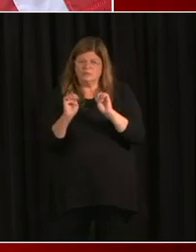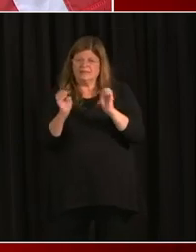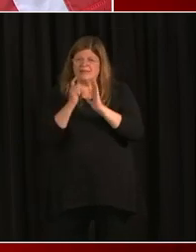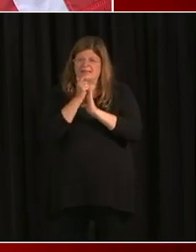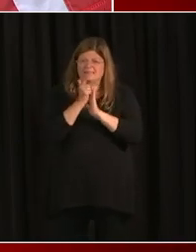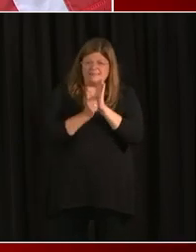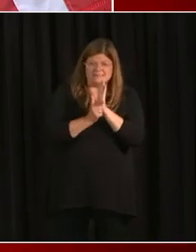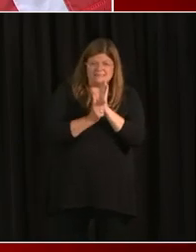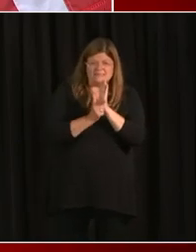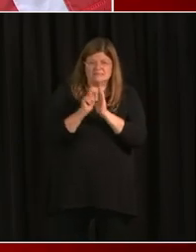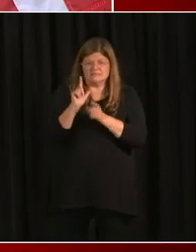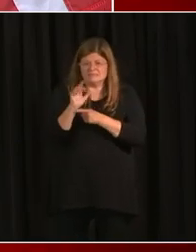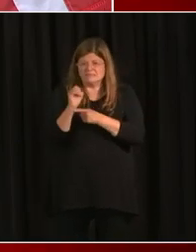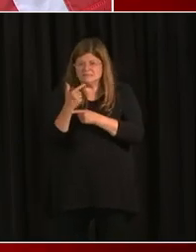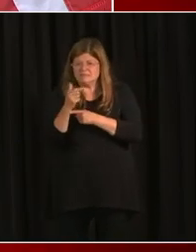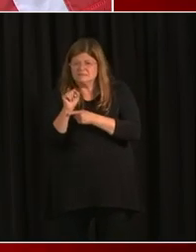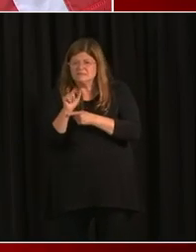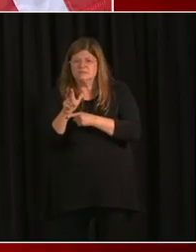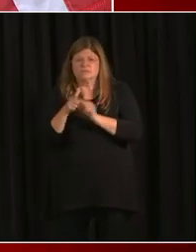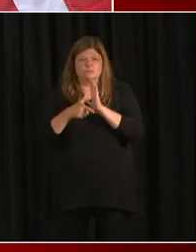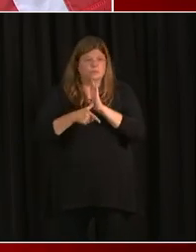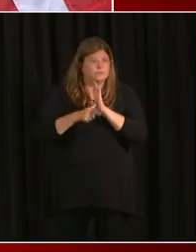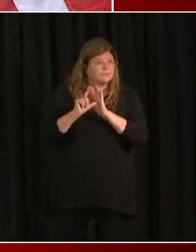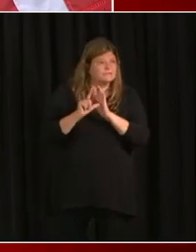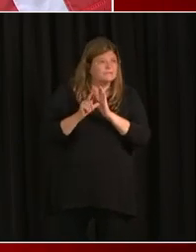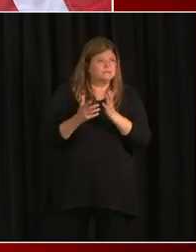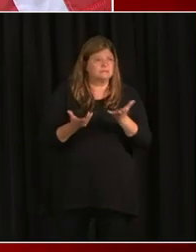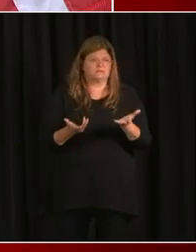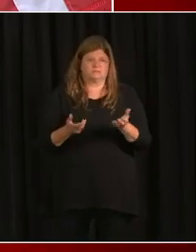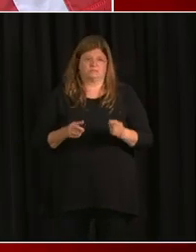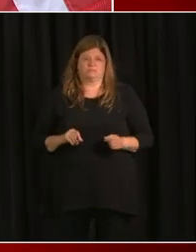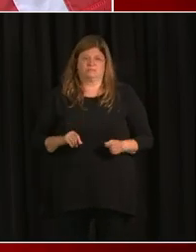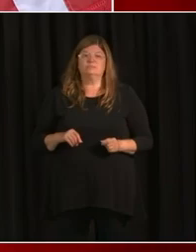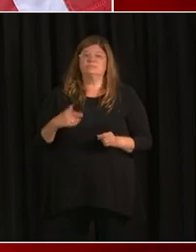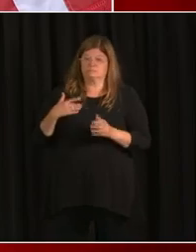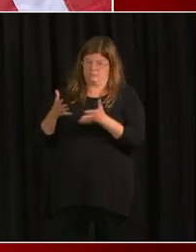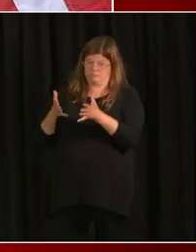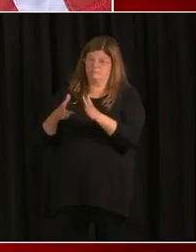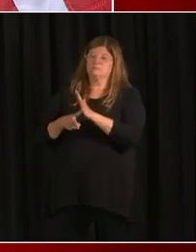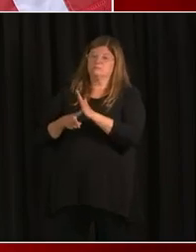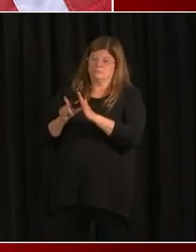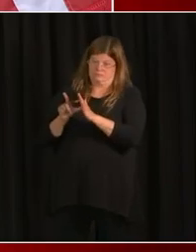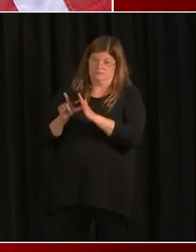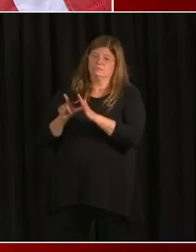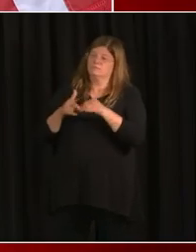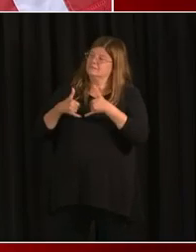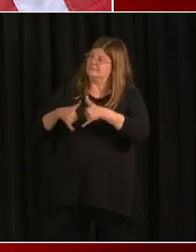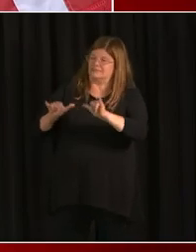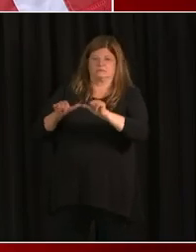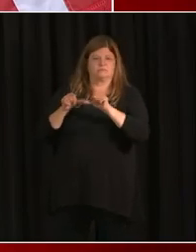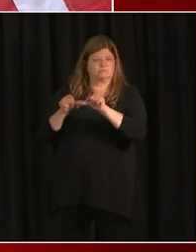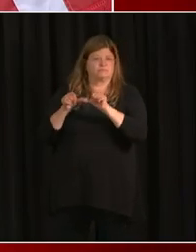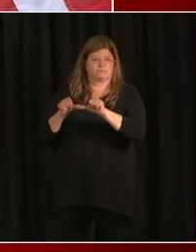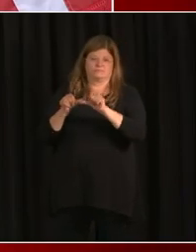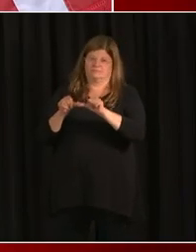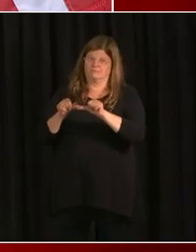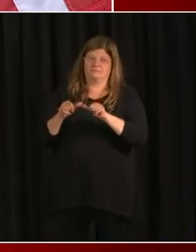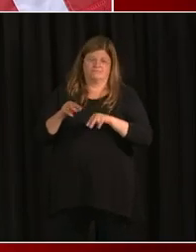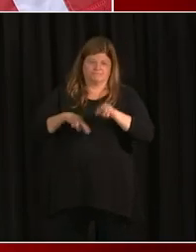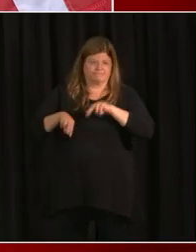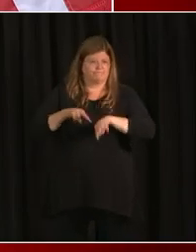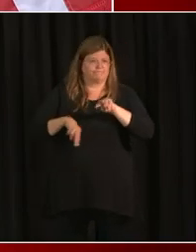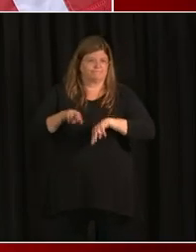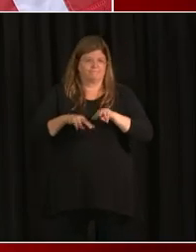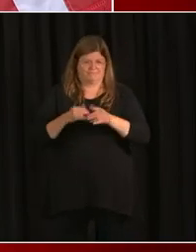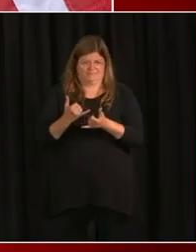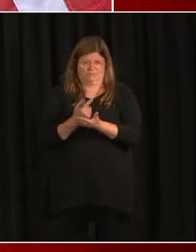get a chance to review that and your comments on that? I am reviewing it. We continue to review it. I think that this